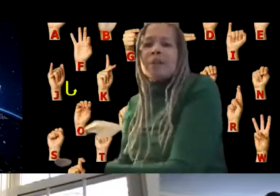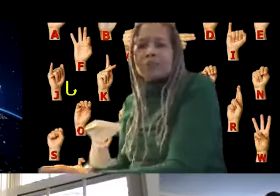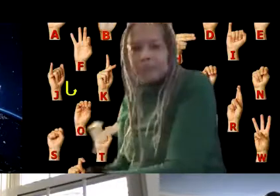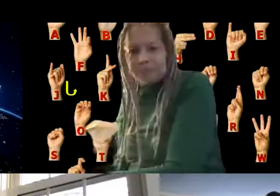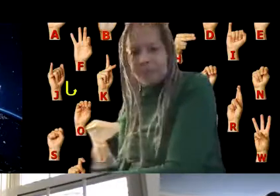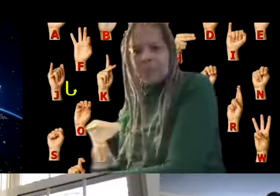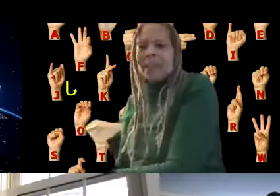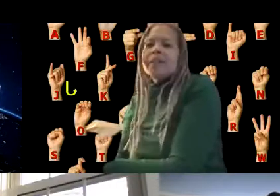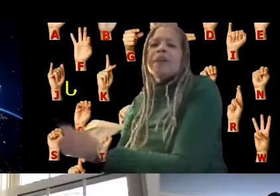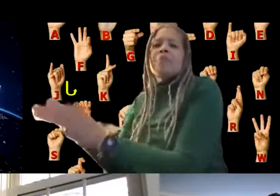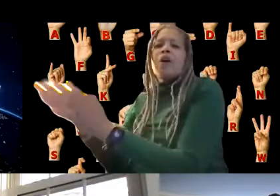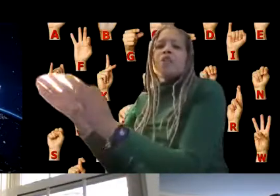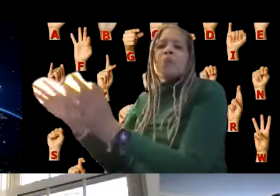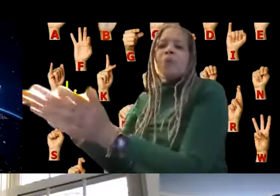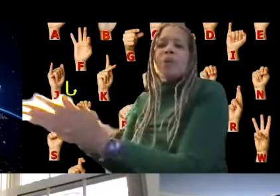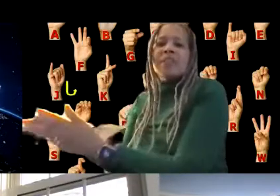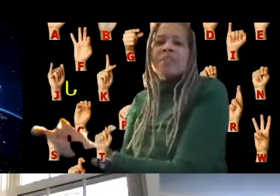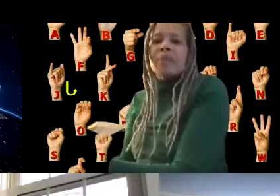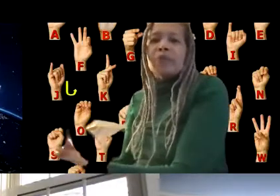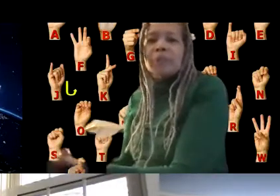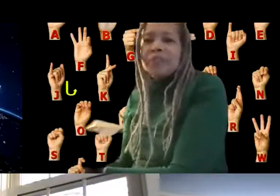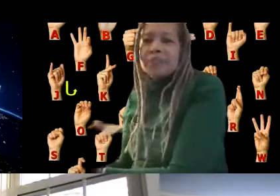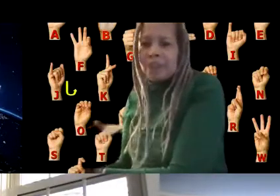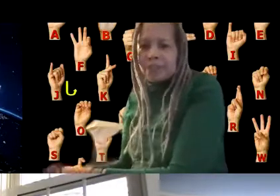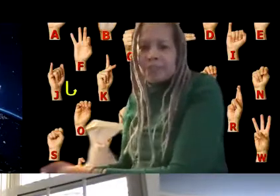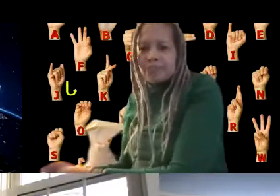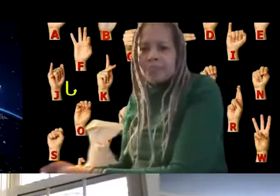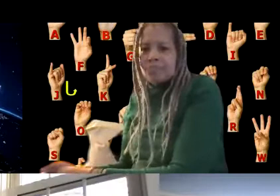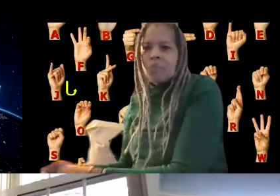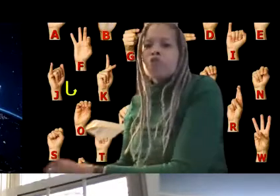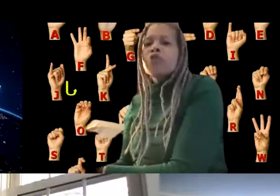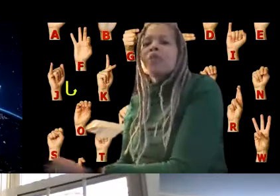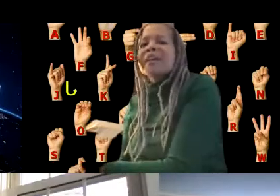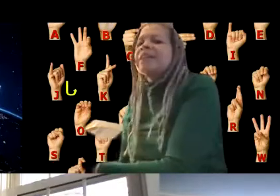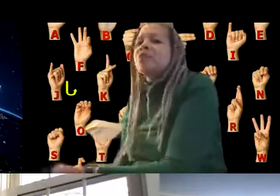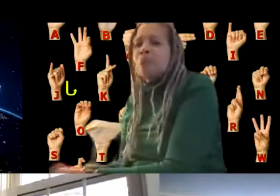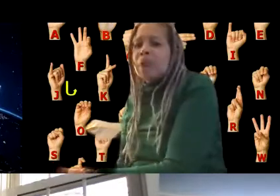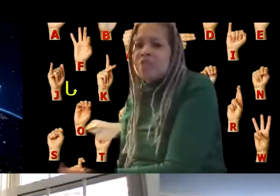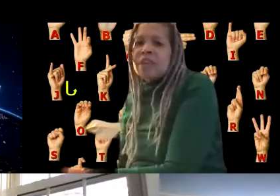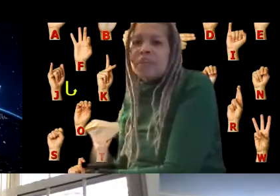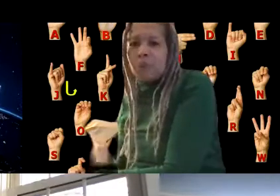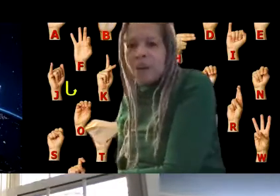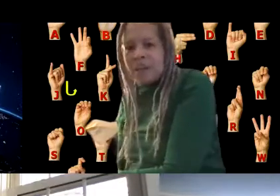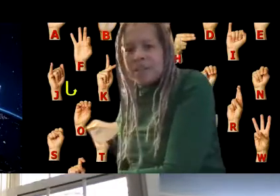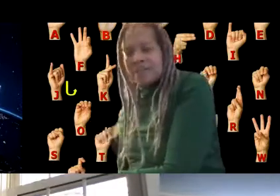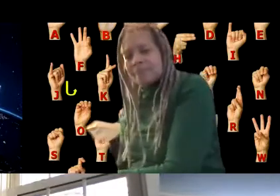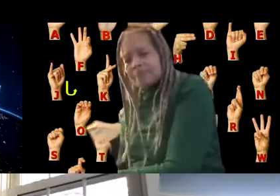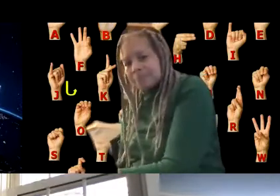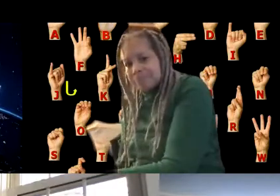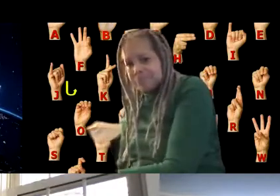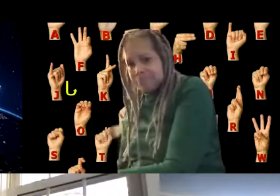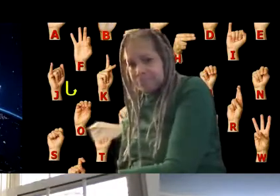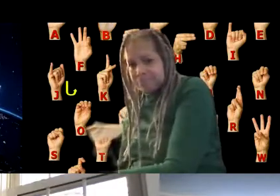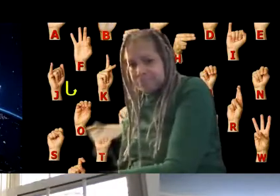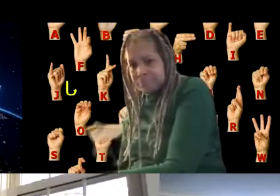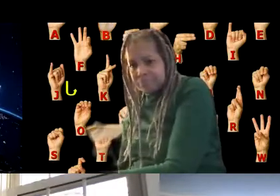billion. And here come all these people wanting some of your $1 billion. What's your likely response and why?